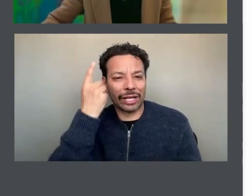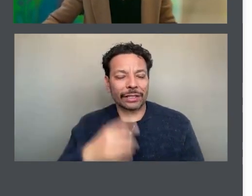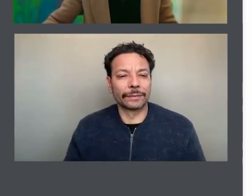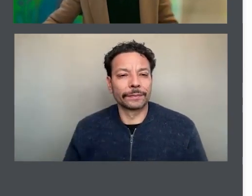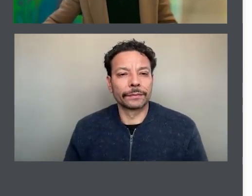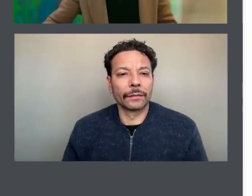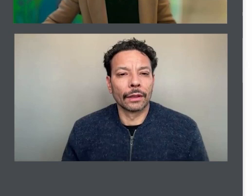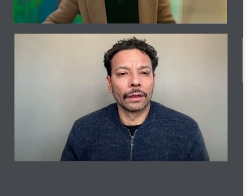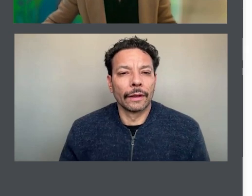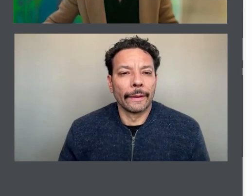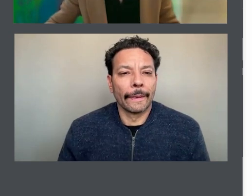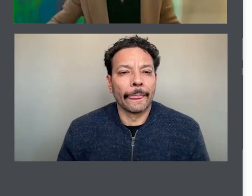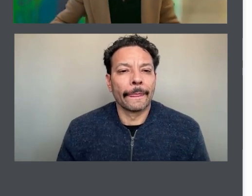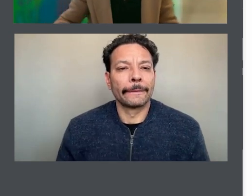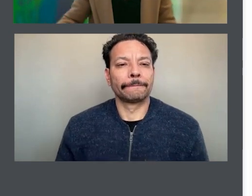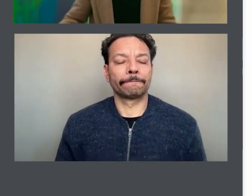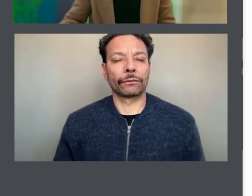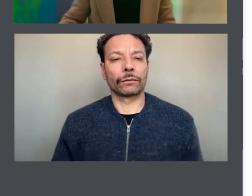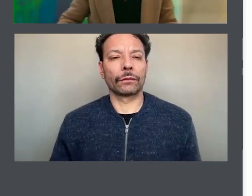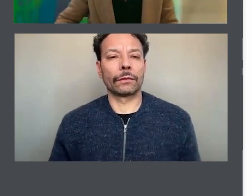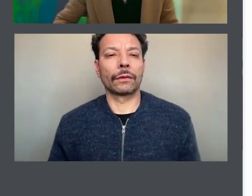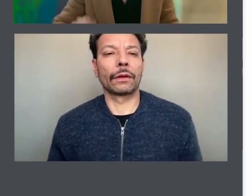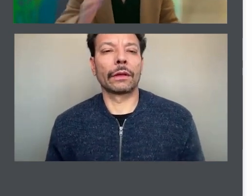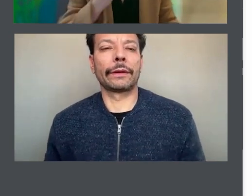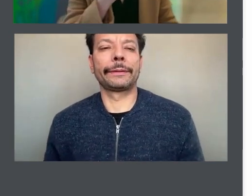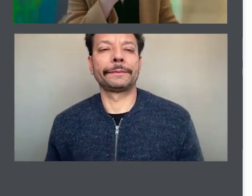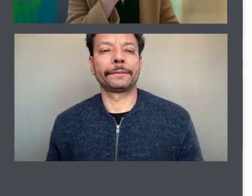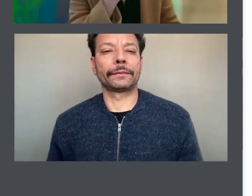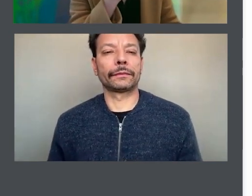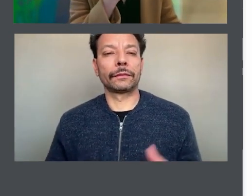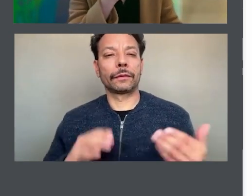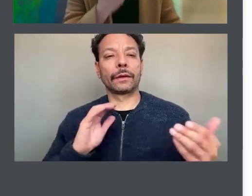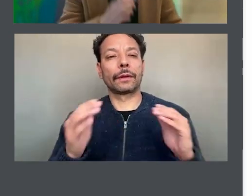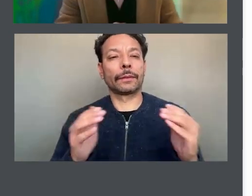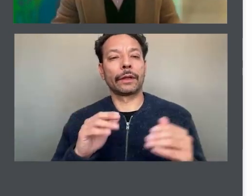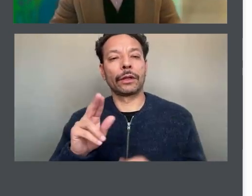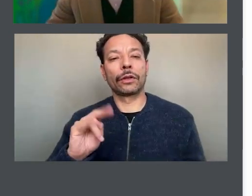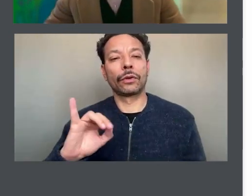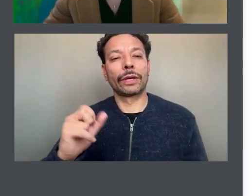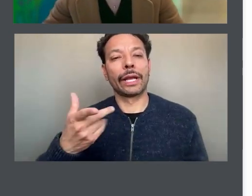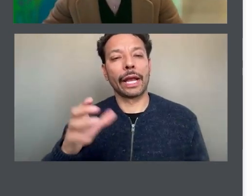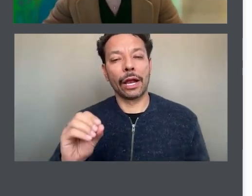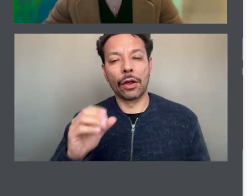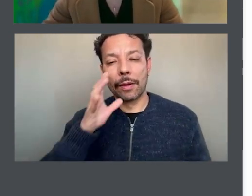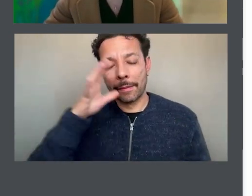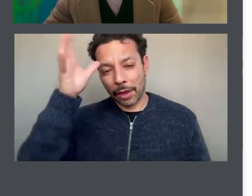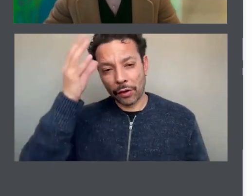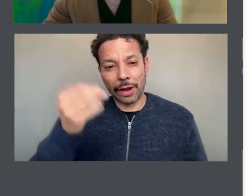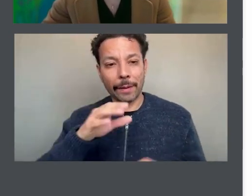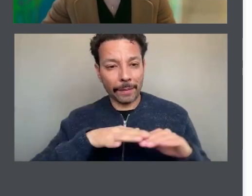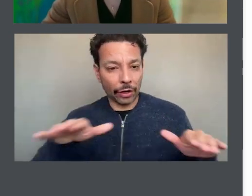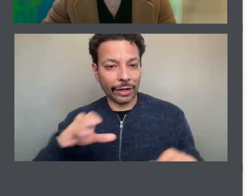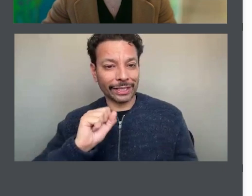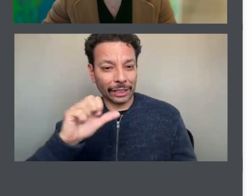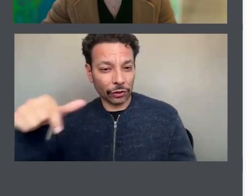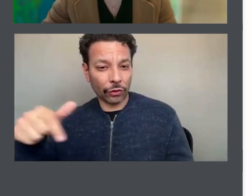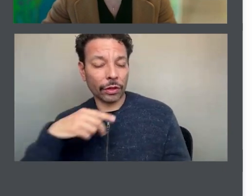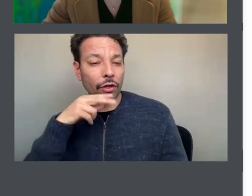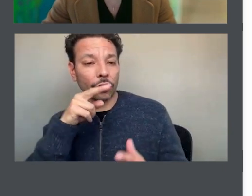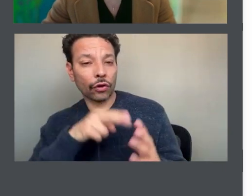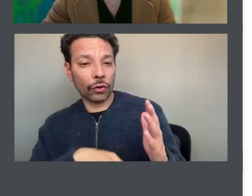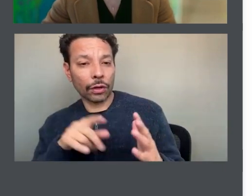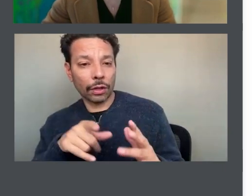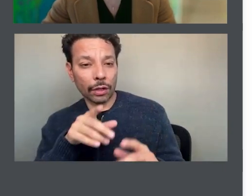understand. So in comparing the Unihilo parent and pediatric SSQ, we were looking